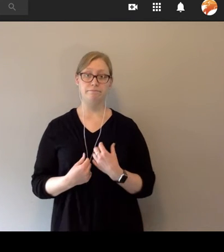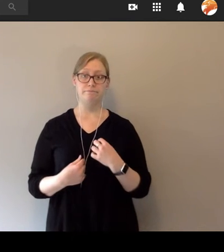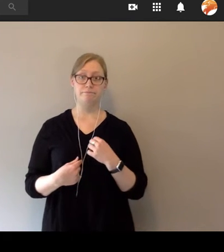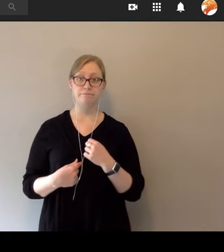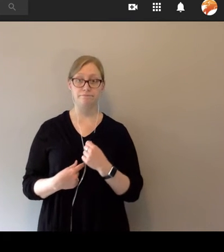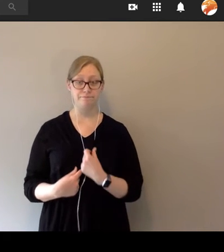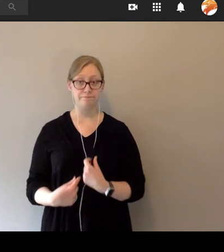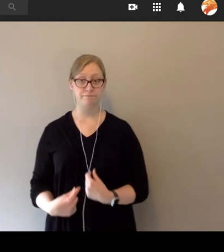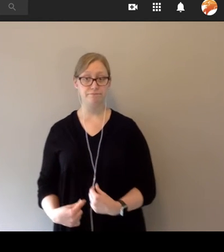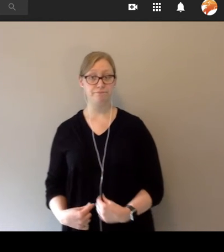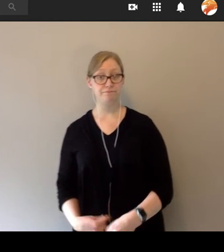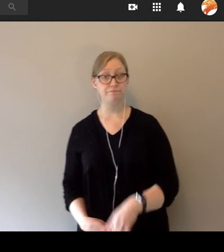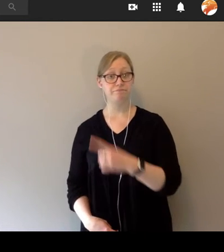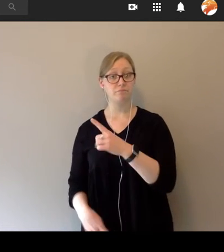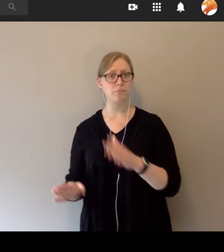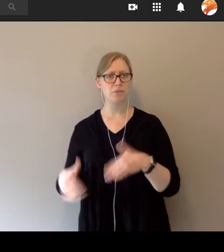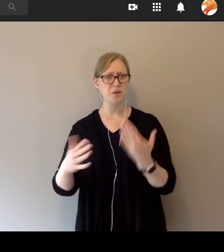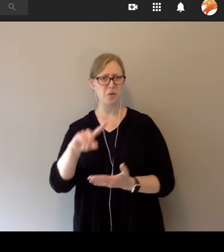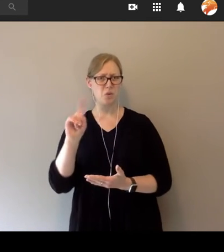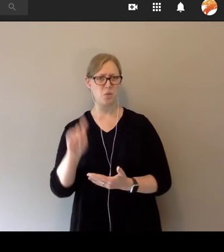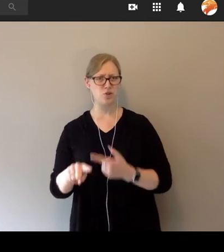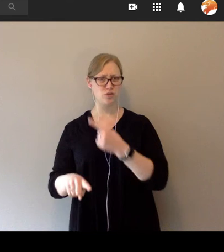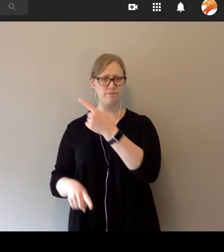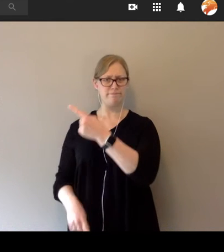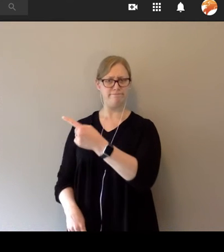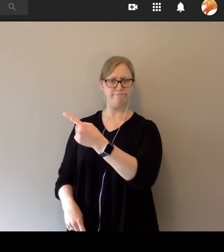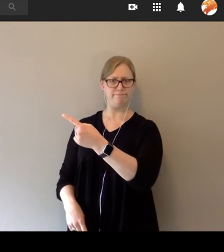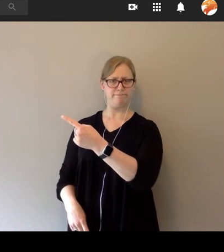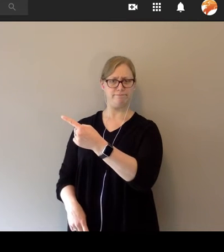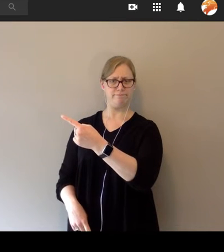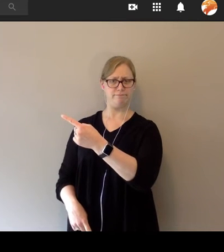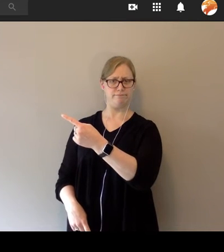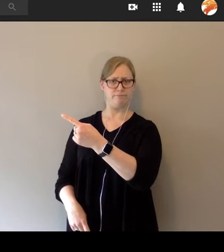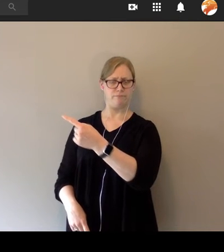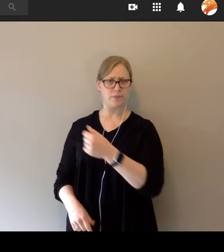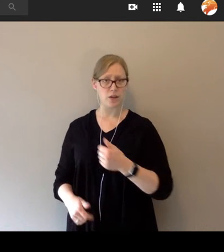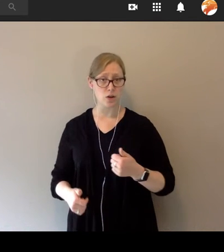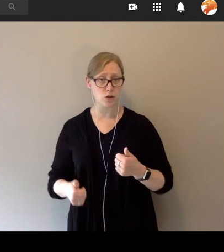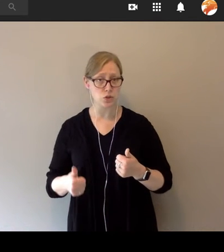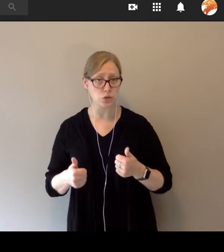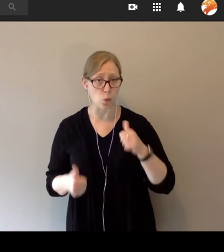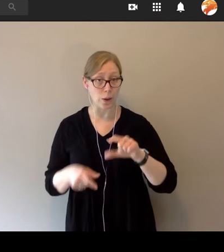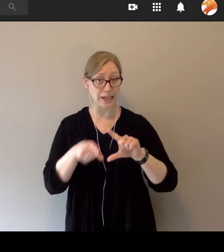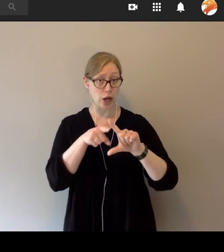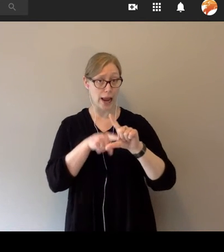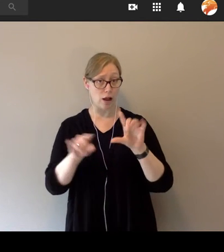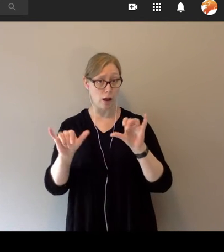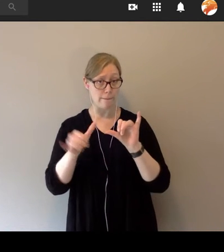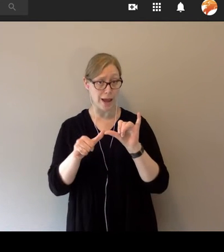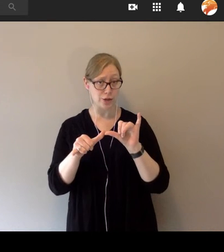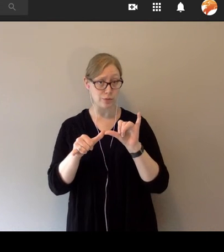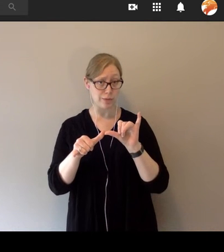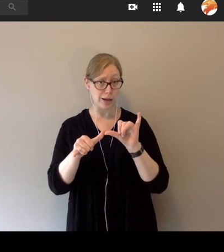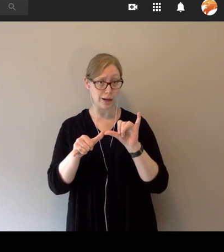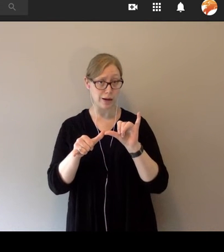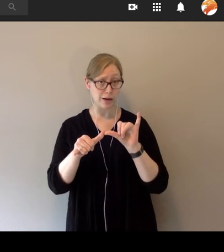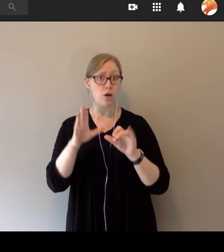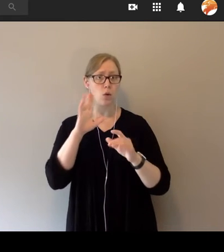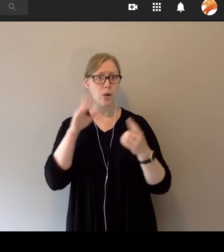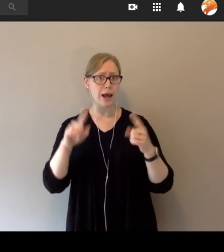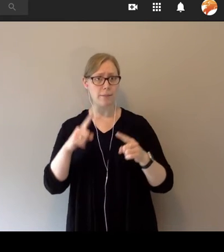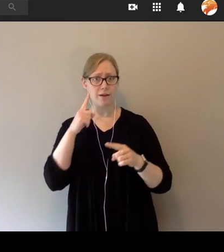So this brings up the question, for what angle measure must the sine and cosine have the same value? So